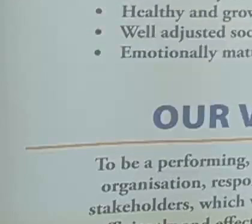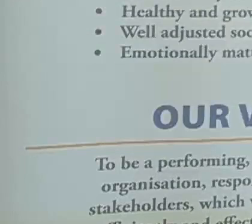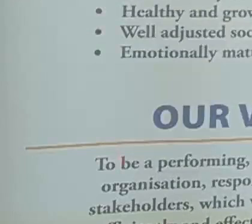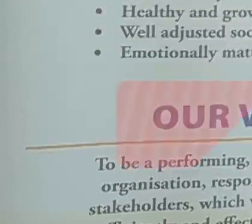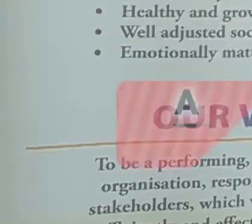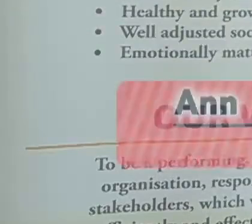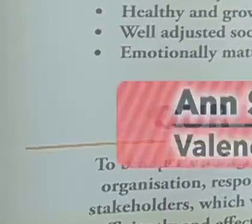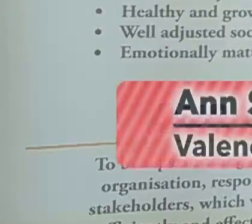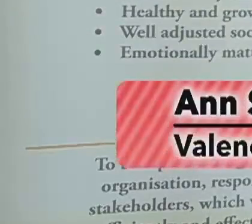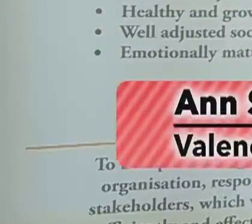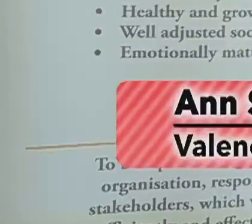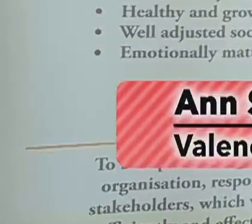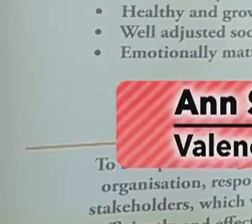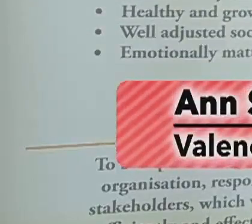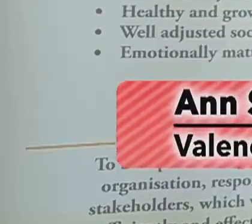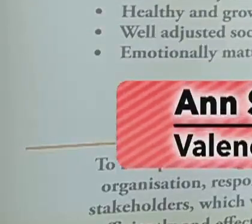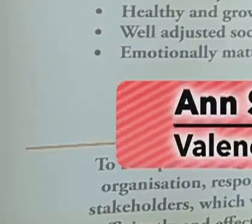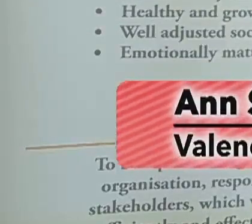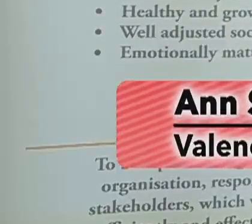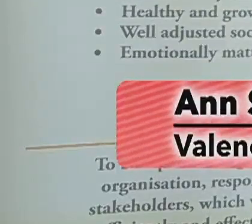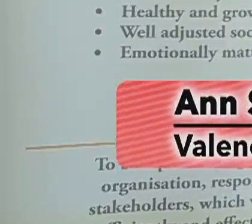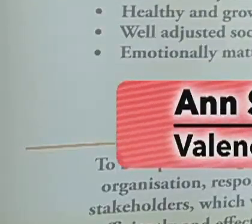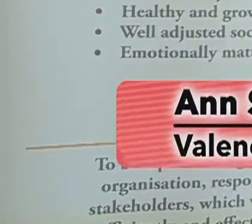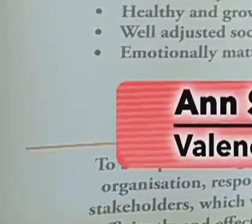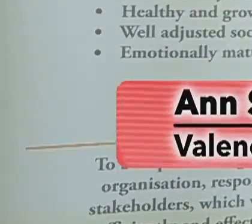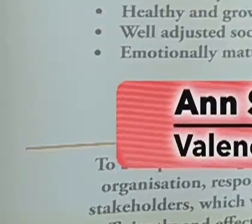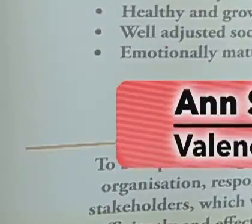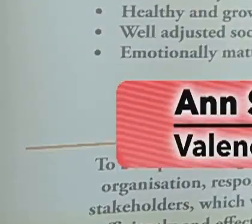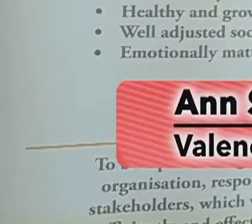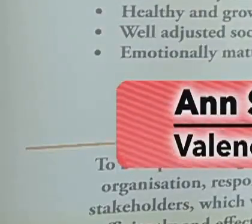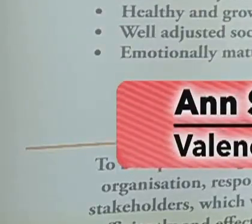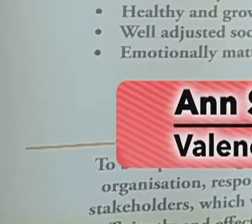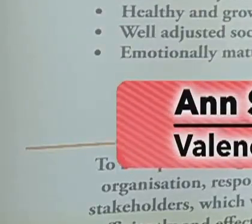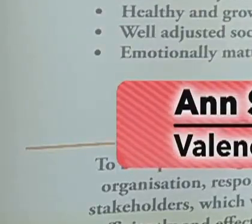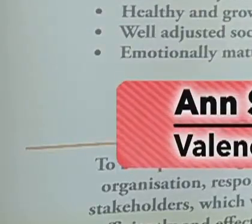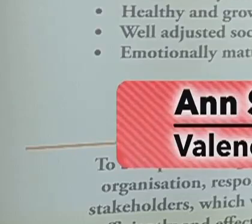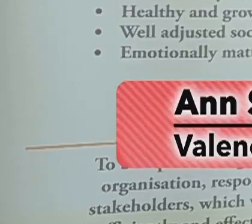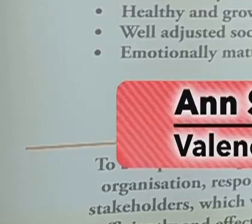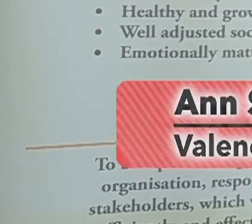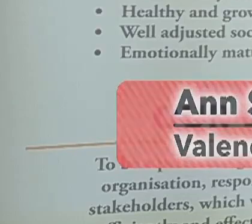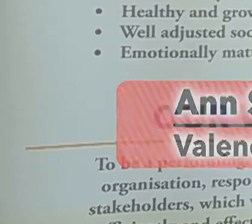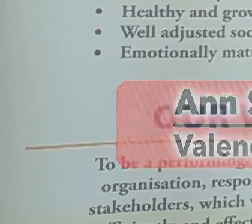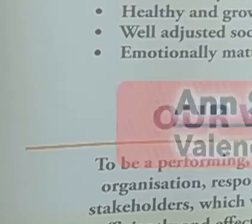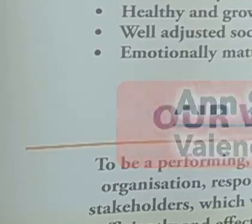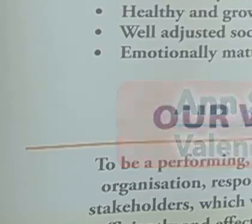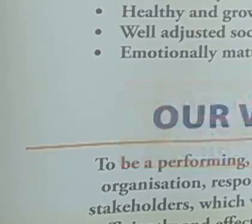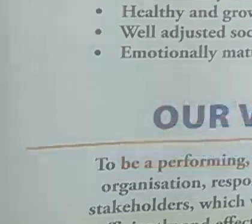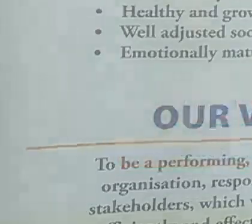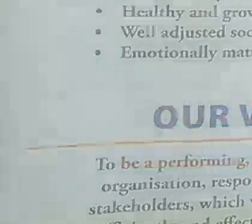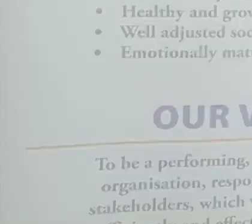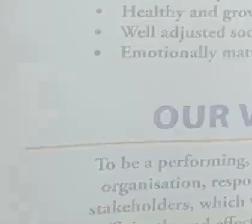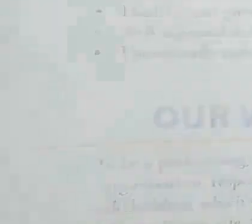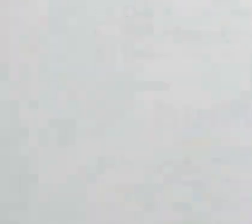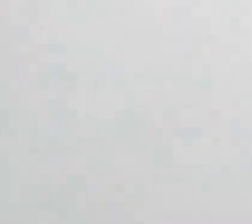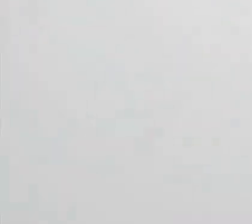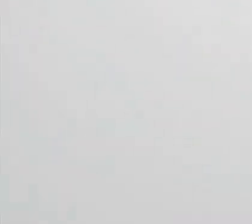very much. From the principal and staff of the Valencia RSC Government Primary. God bless you all.